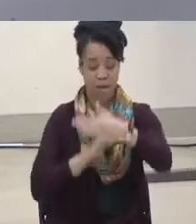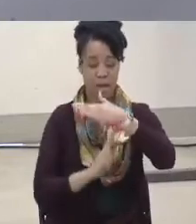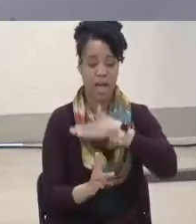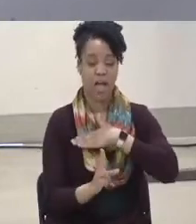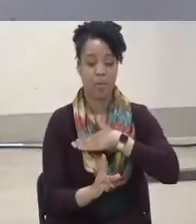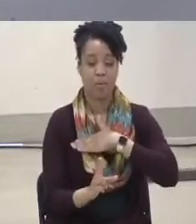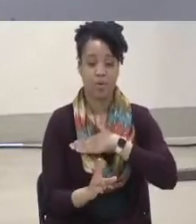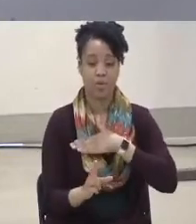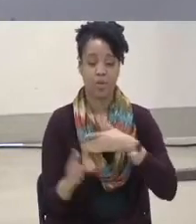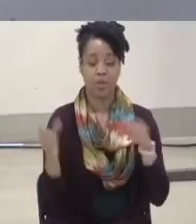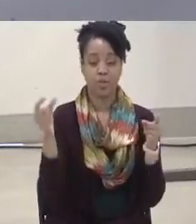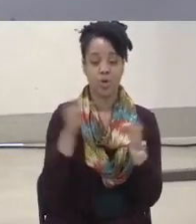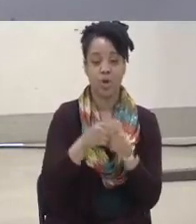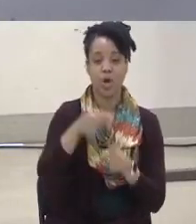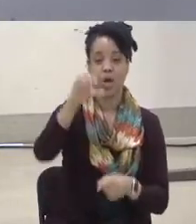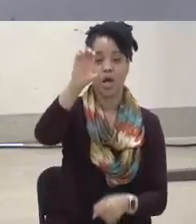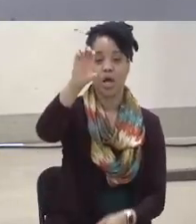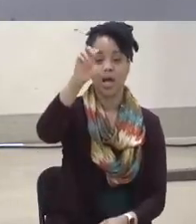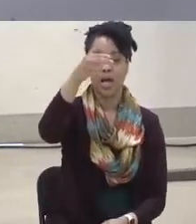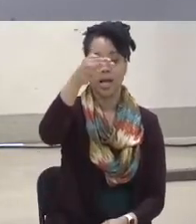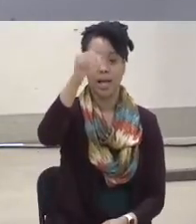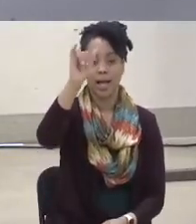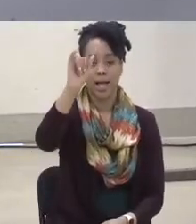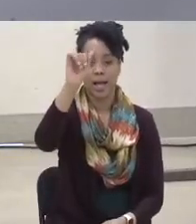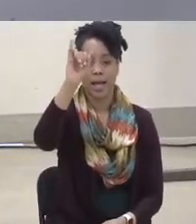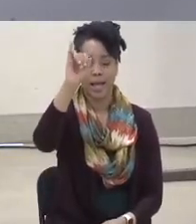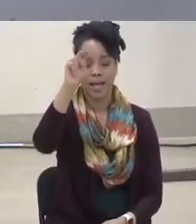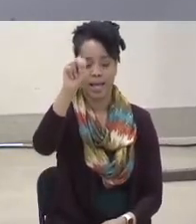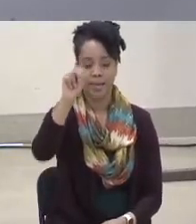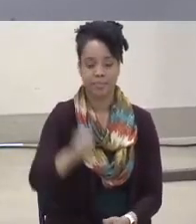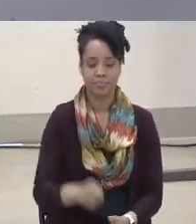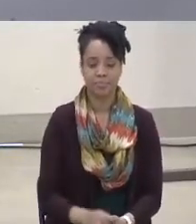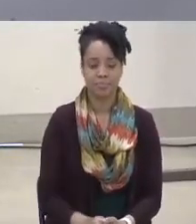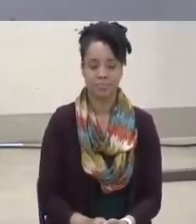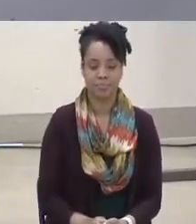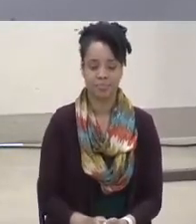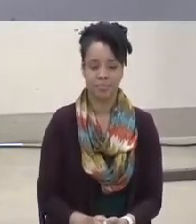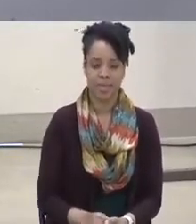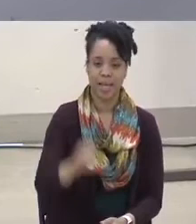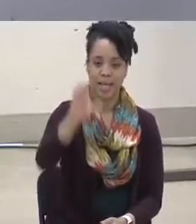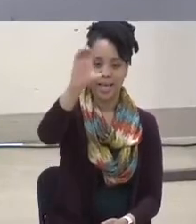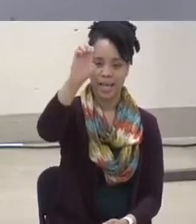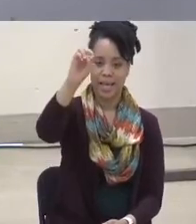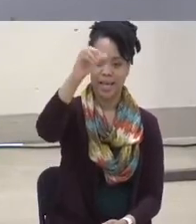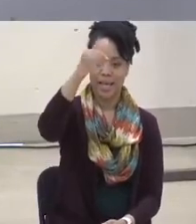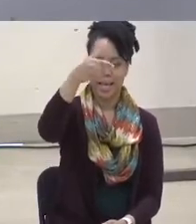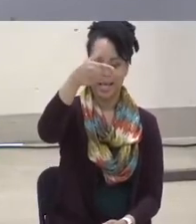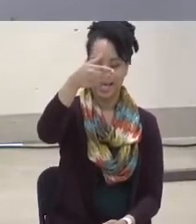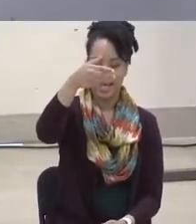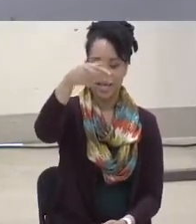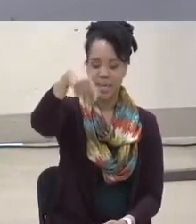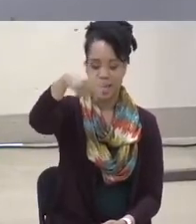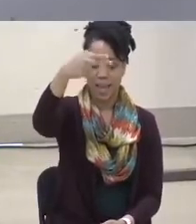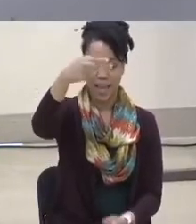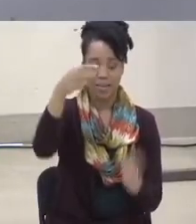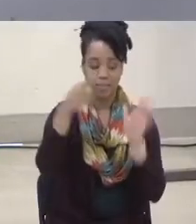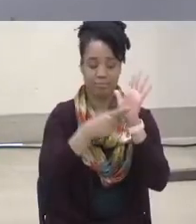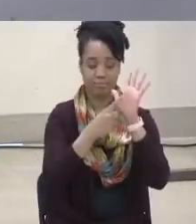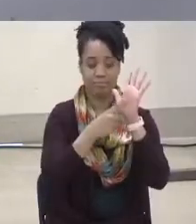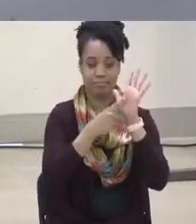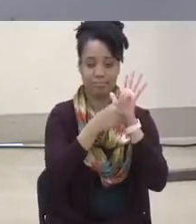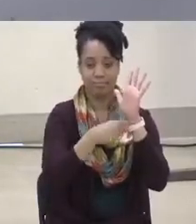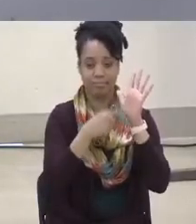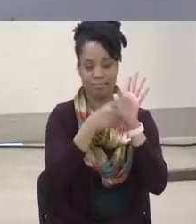word Cain. Pero este otro significado para la palabra humilde, Calf, the palm of the hand, la palma de la mano and